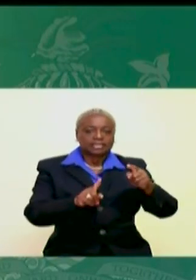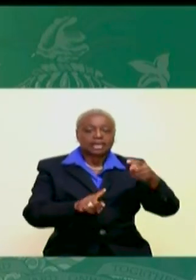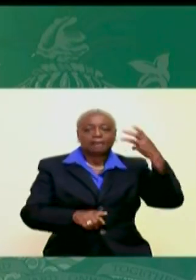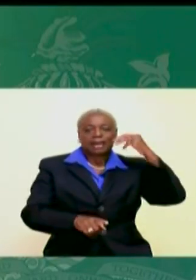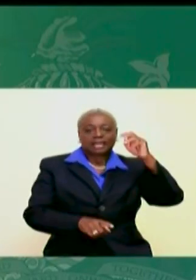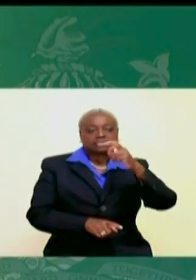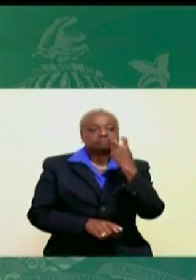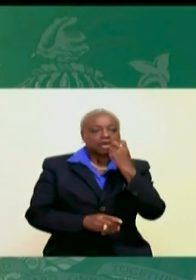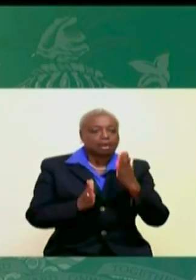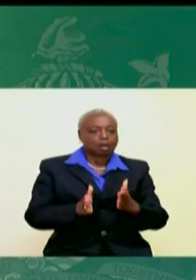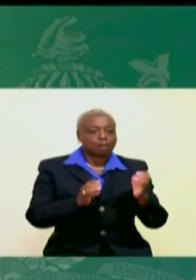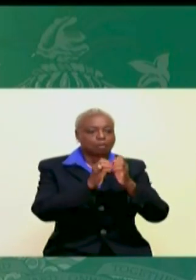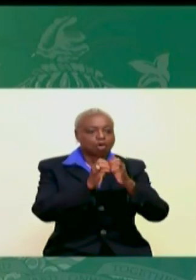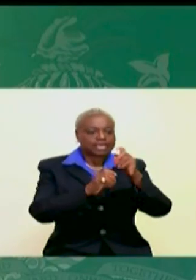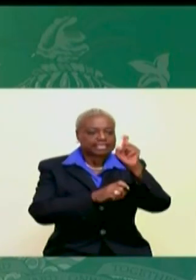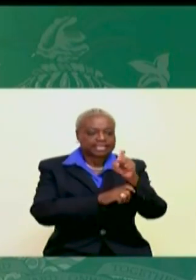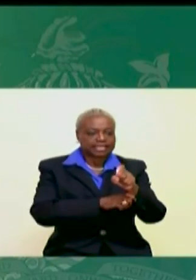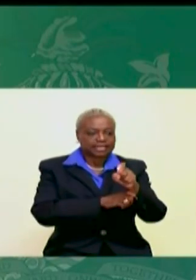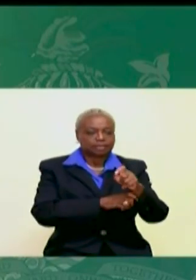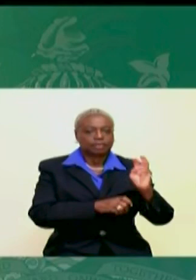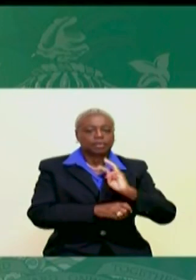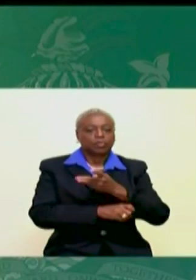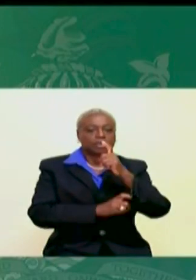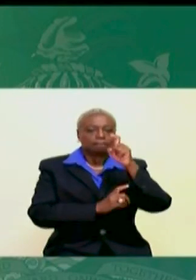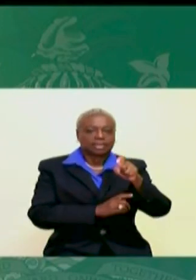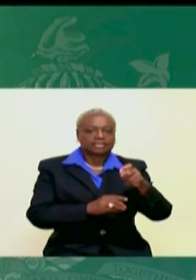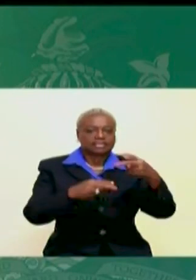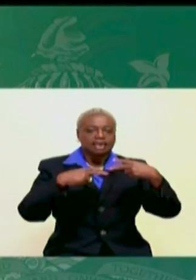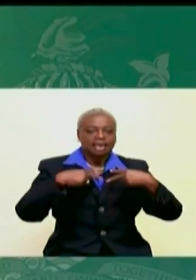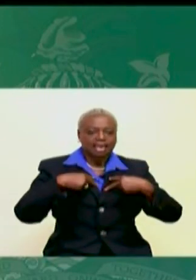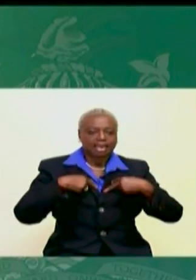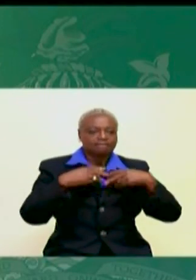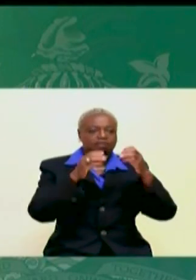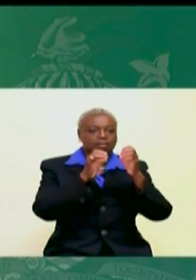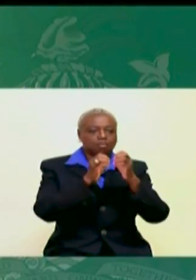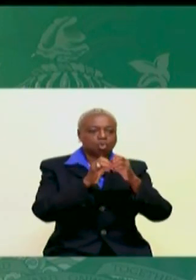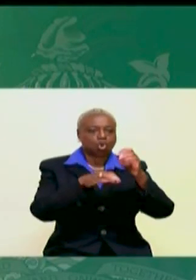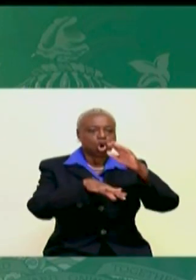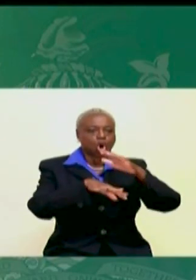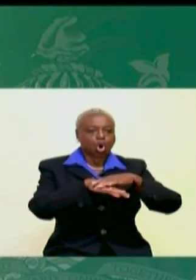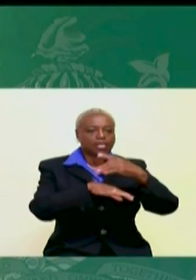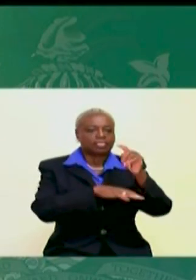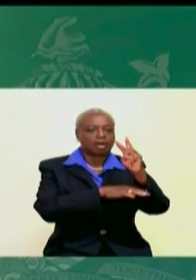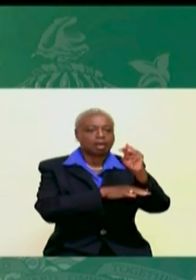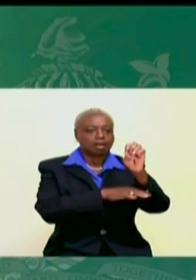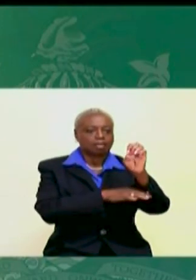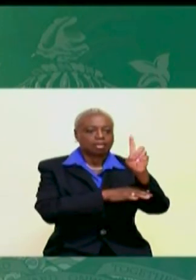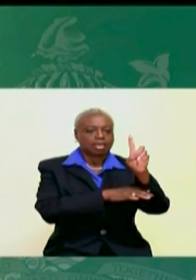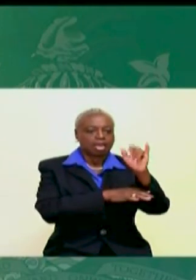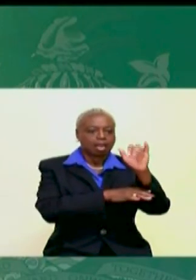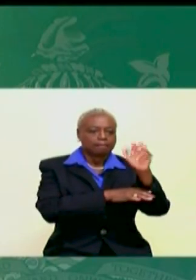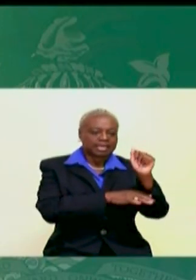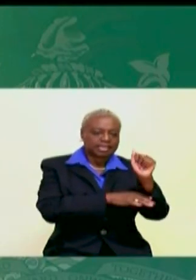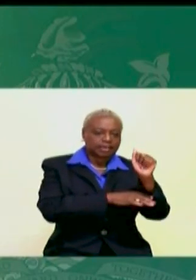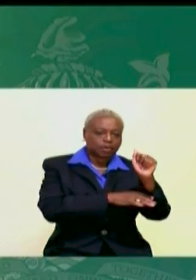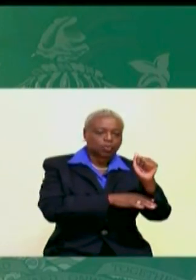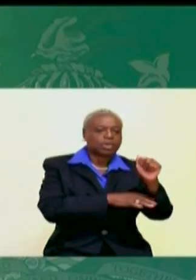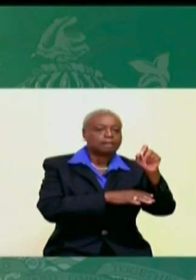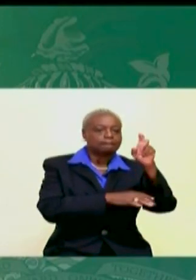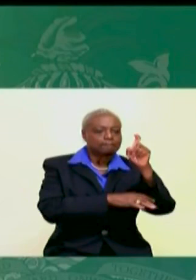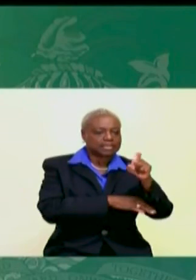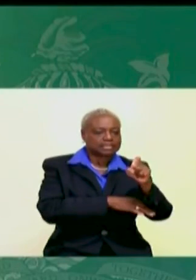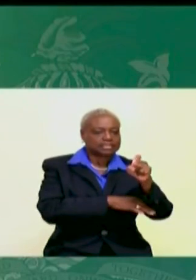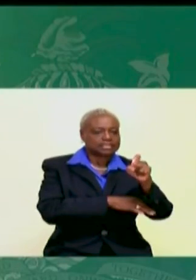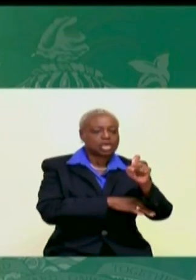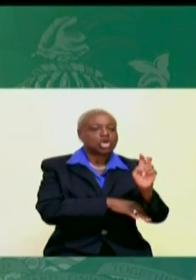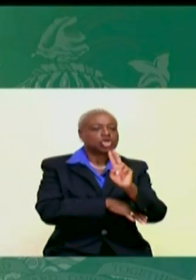needed. We must have more on the media. We must utilize our space more. So we've asked